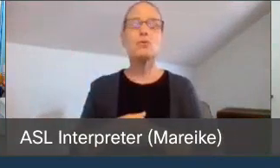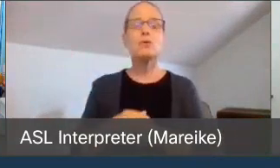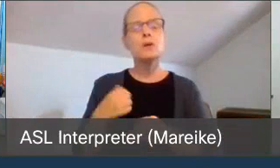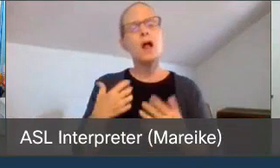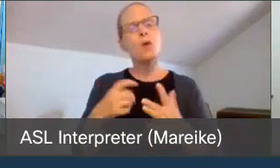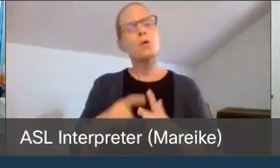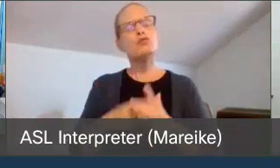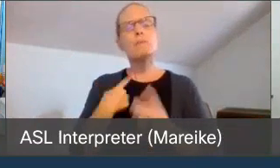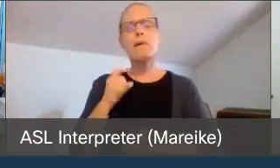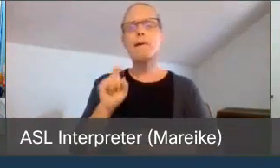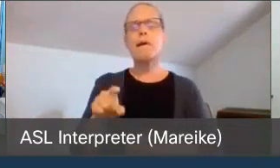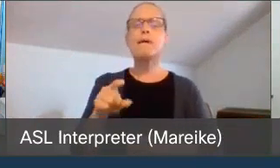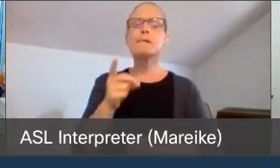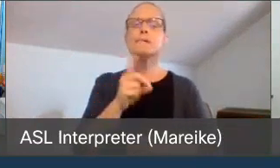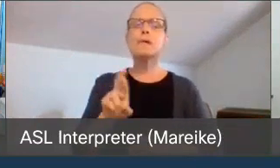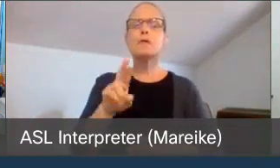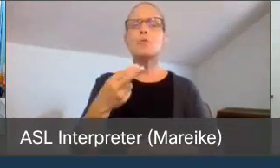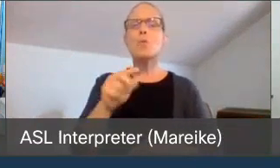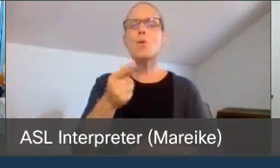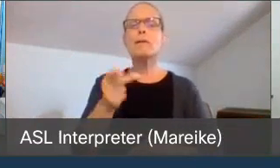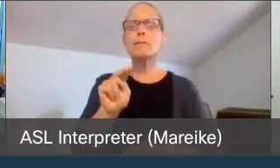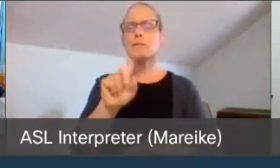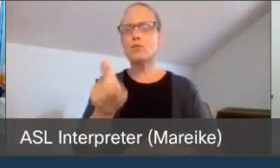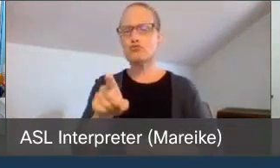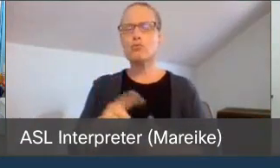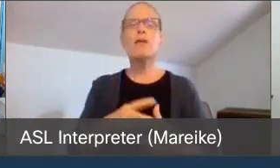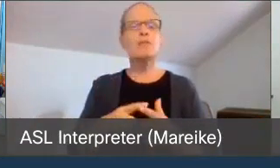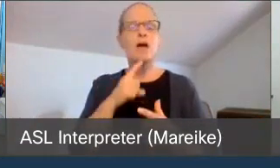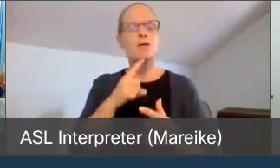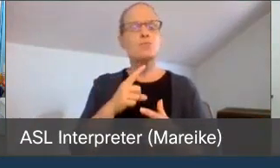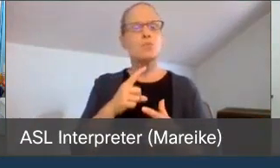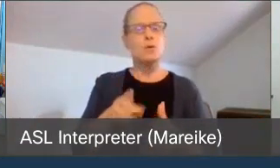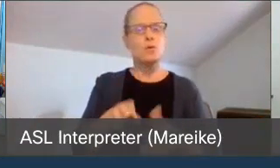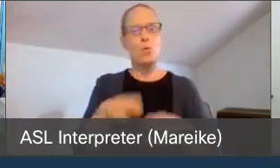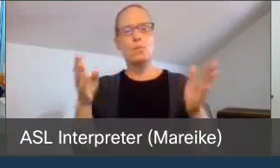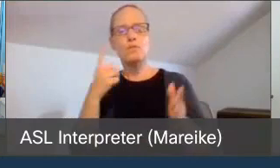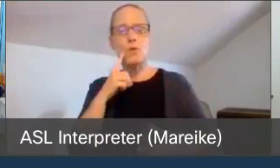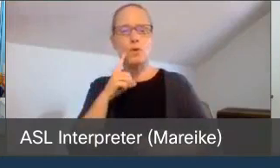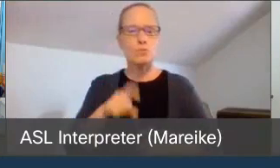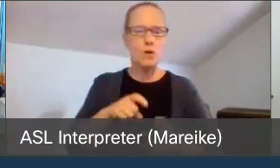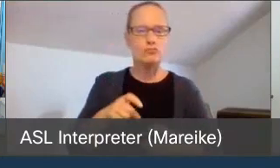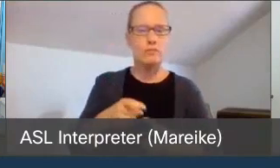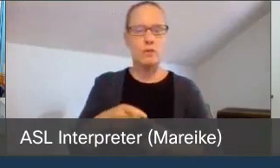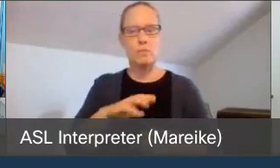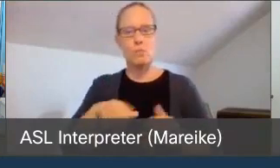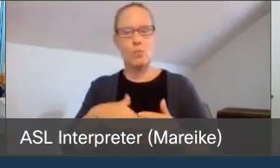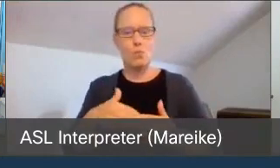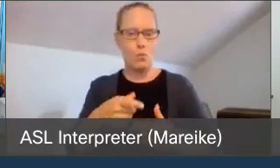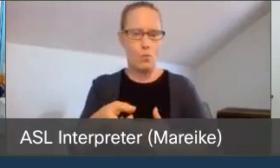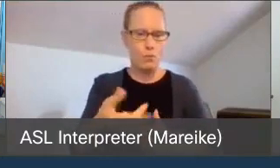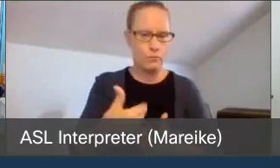engaging Dr. Hogan with a question, and then we'll move into questions to include all of our presenters today.